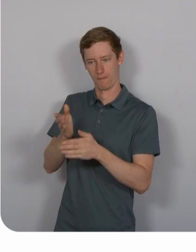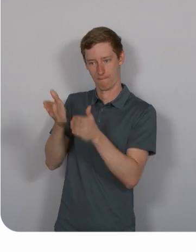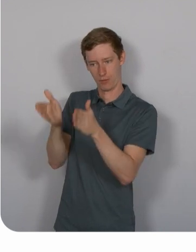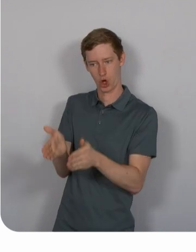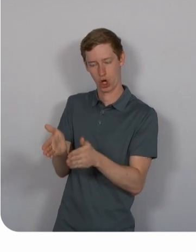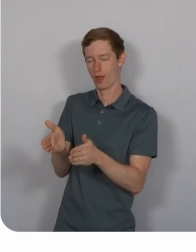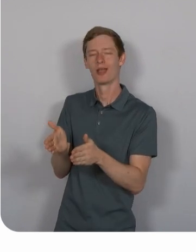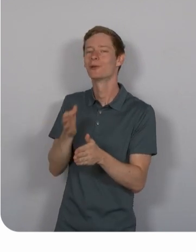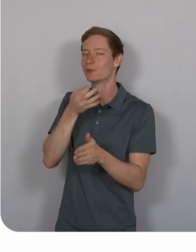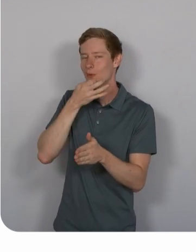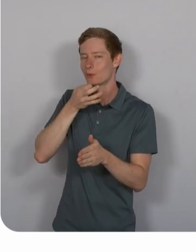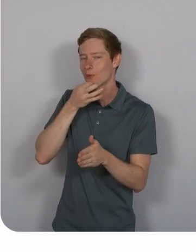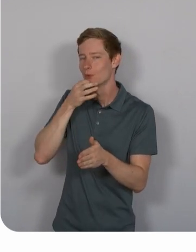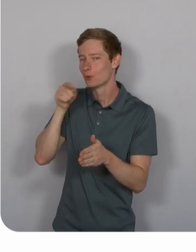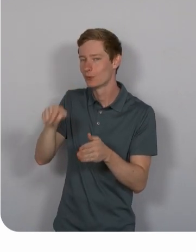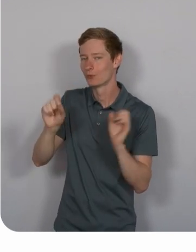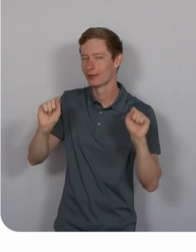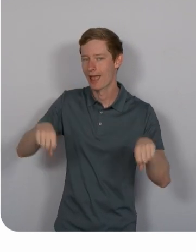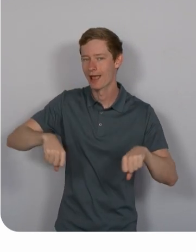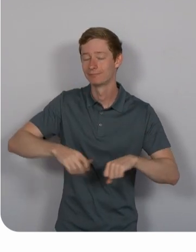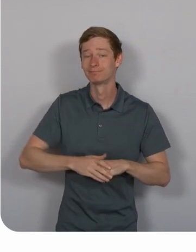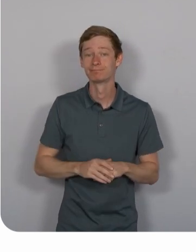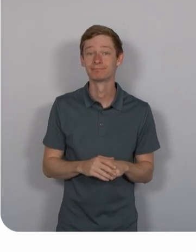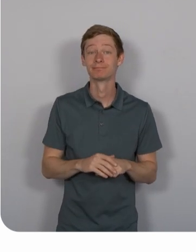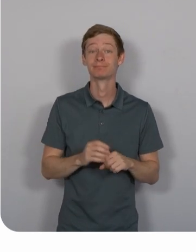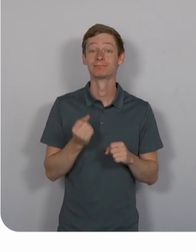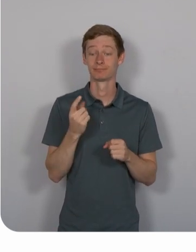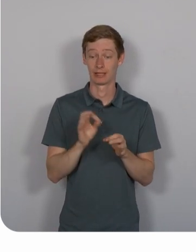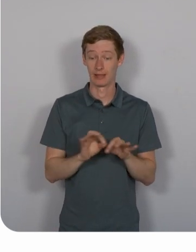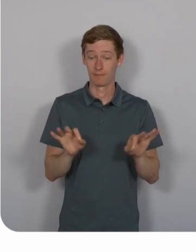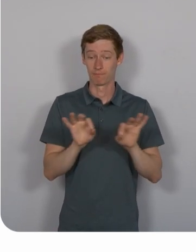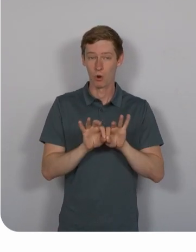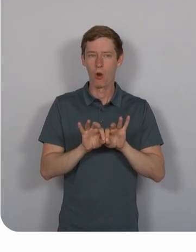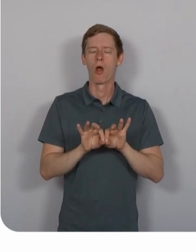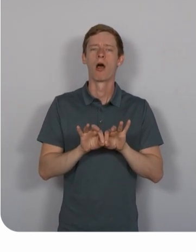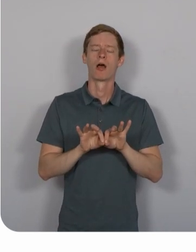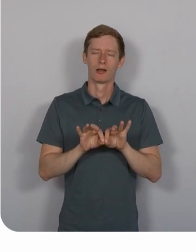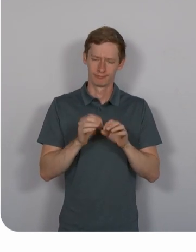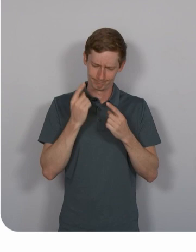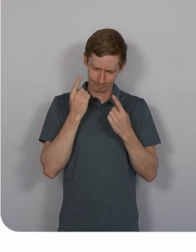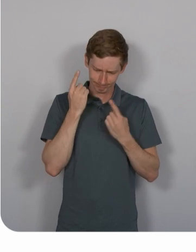there. It is important to do all of this very thoughtfully, right? Because